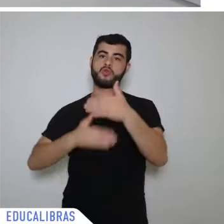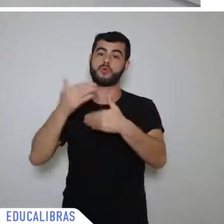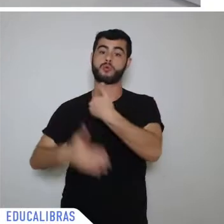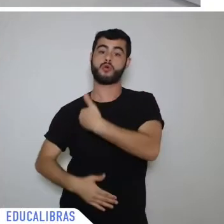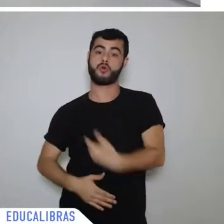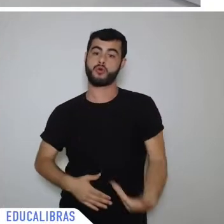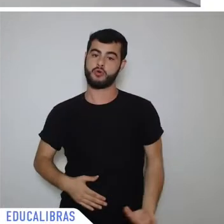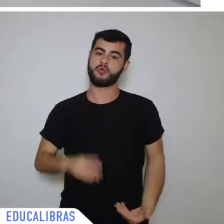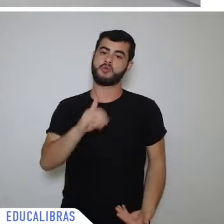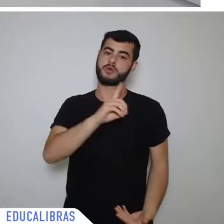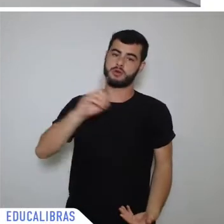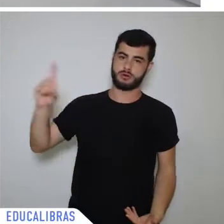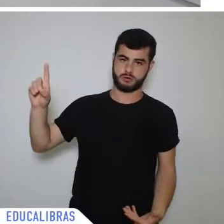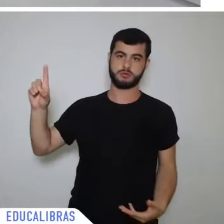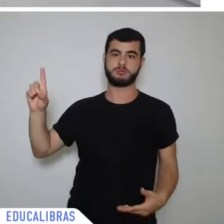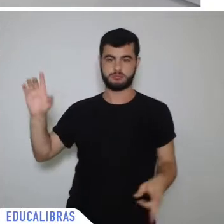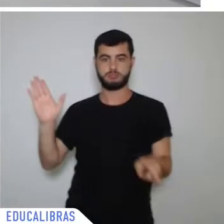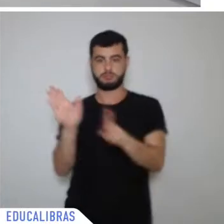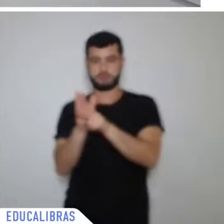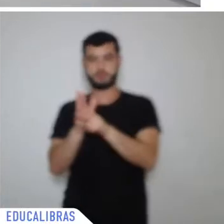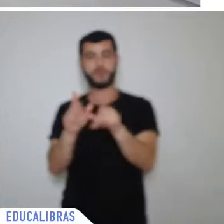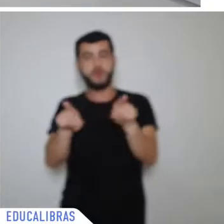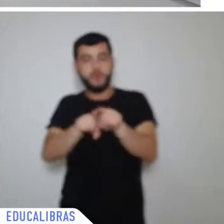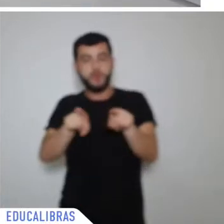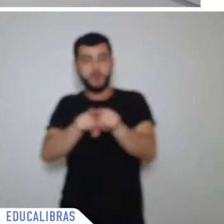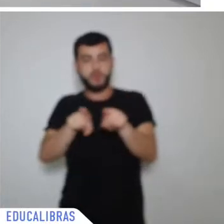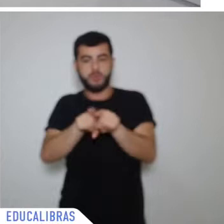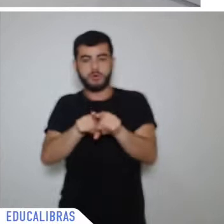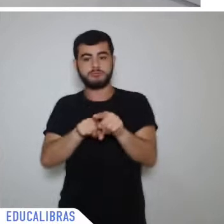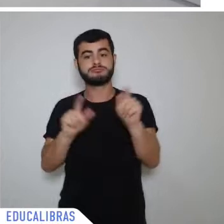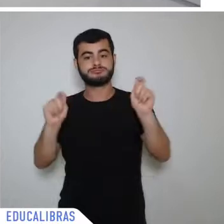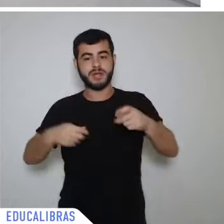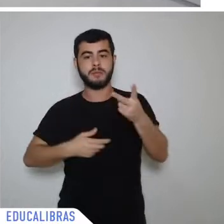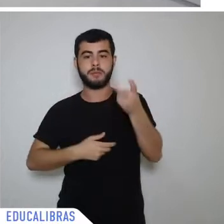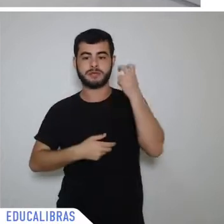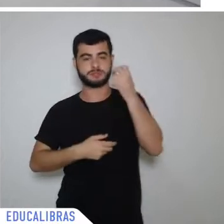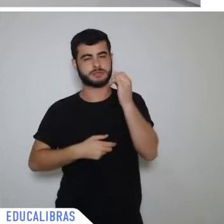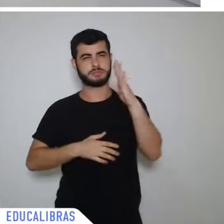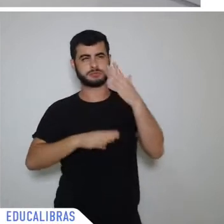progressive and in all aspects that we see.